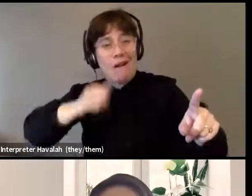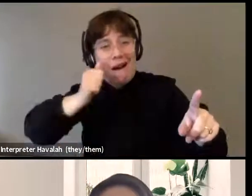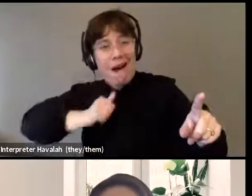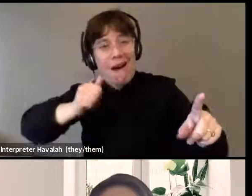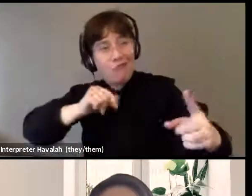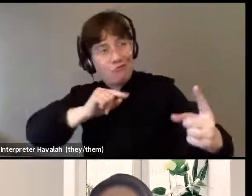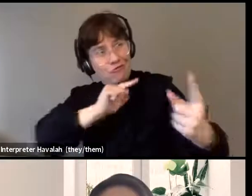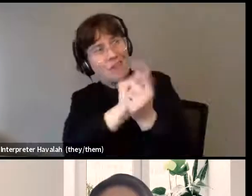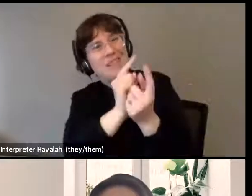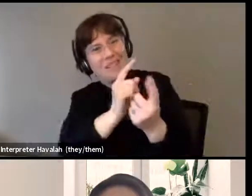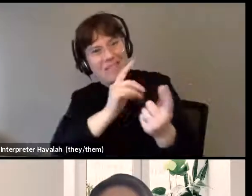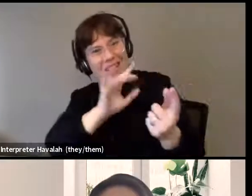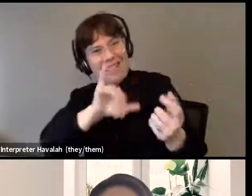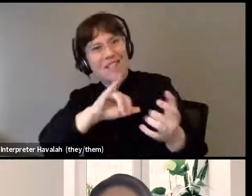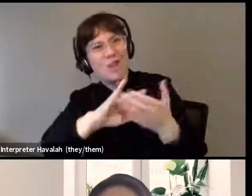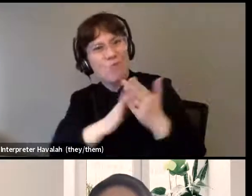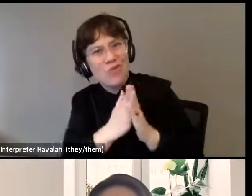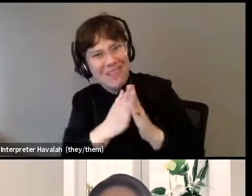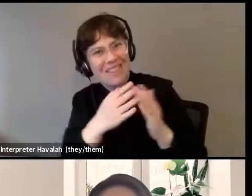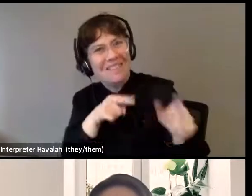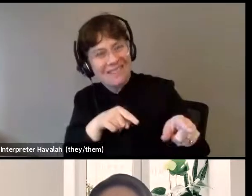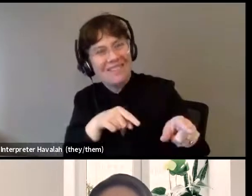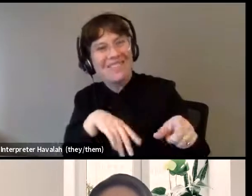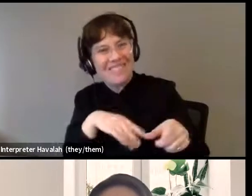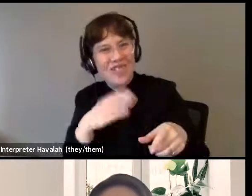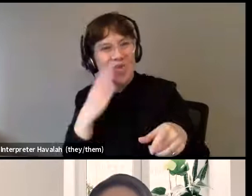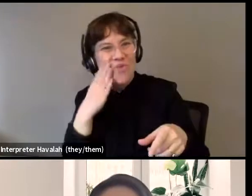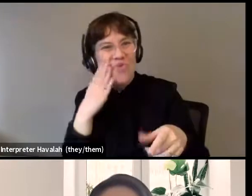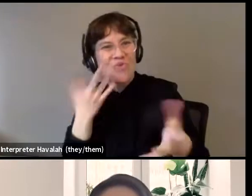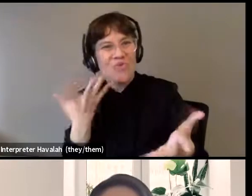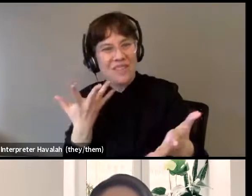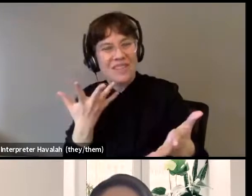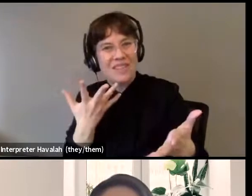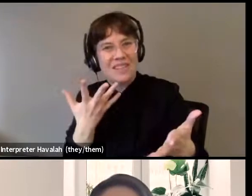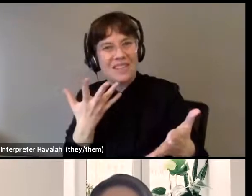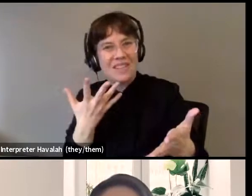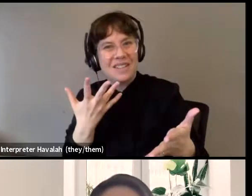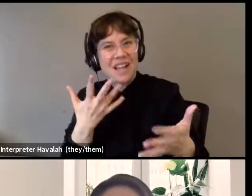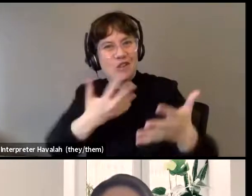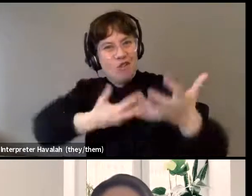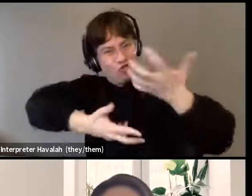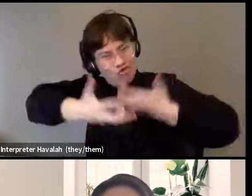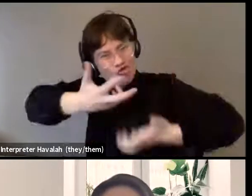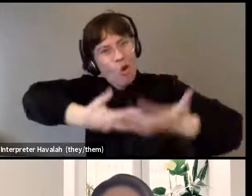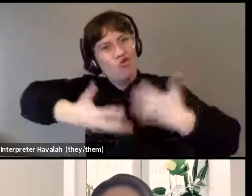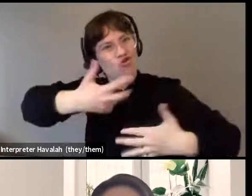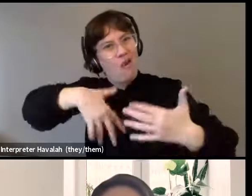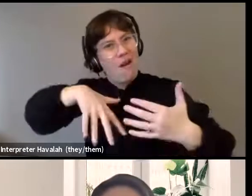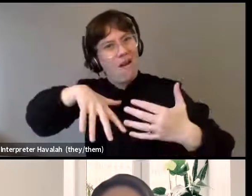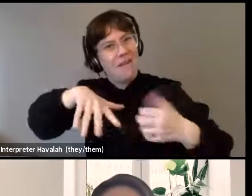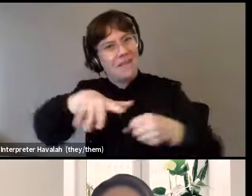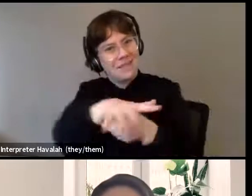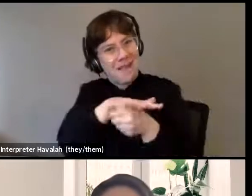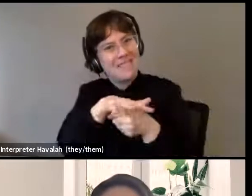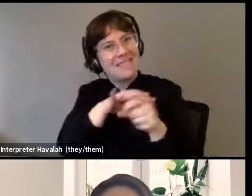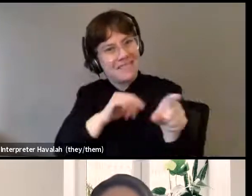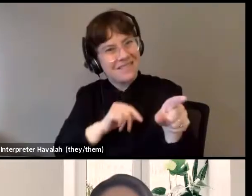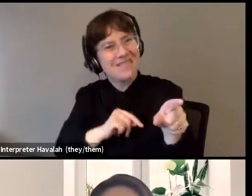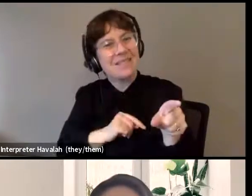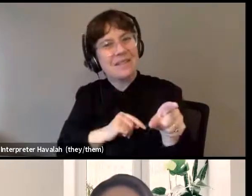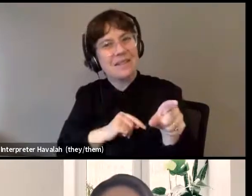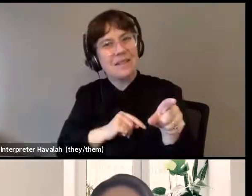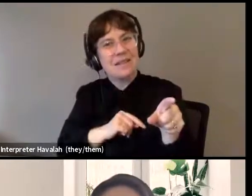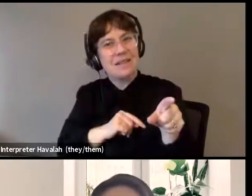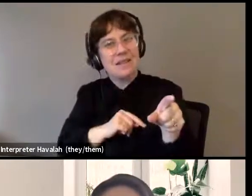grocery store aisle. It's a place that is a natural social gathering place that builds